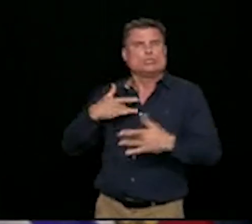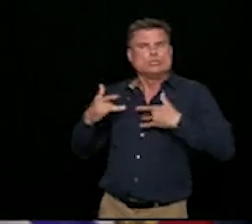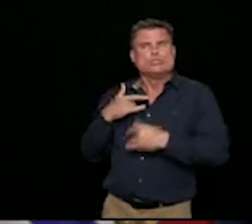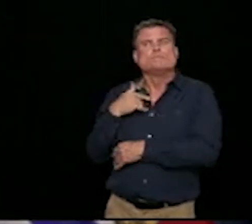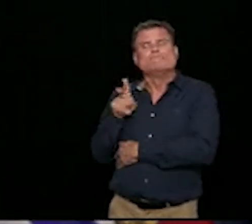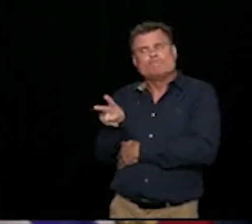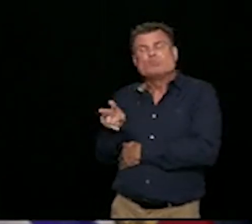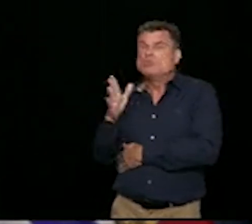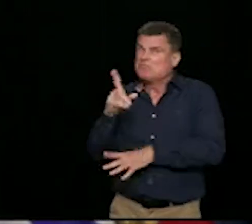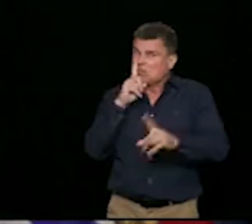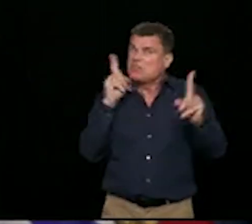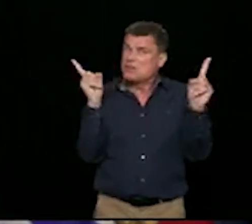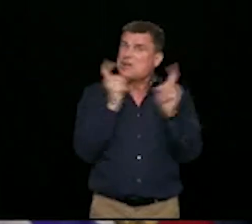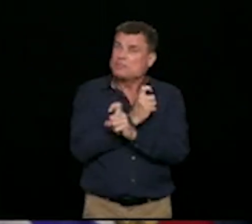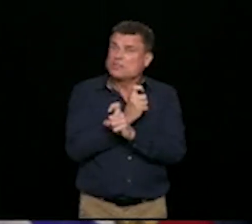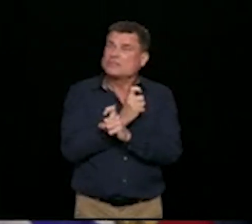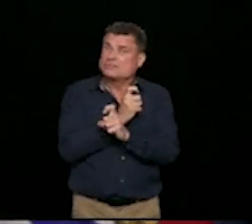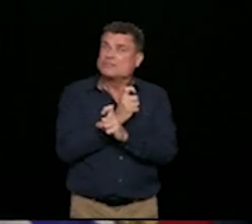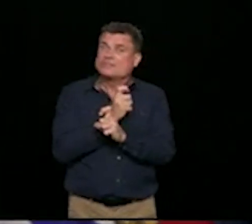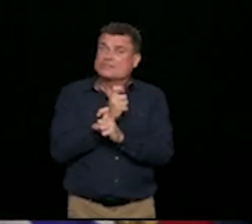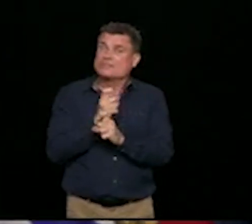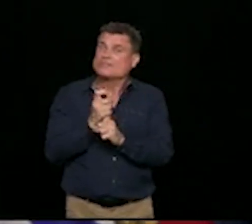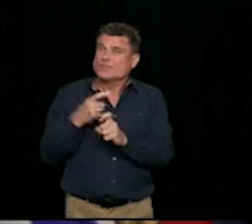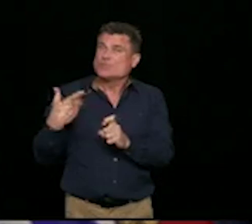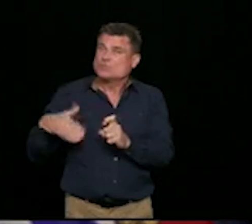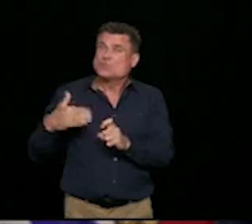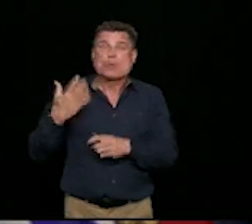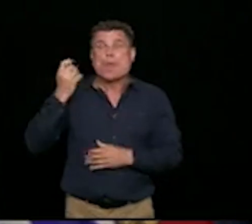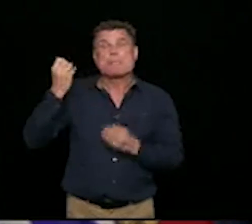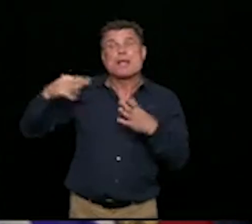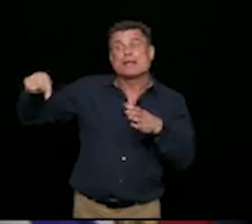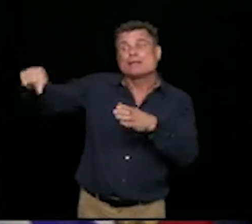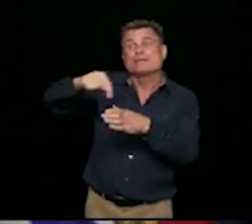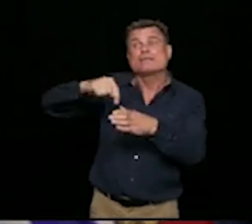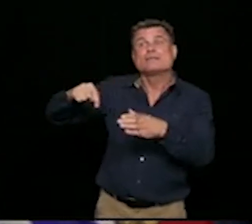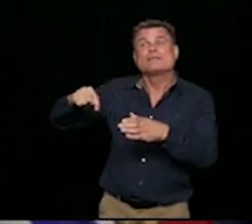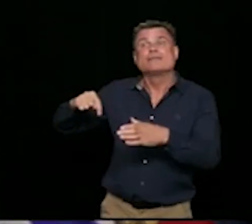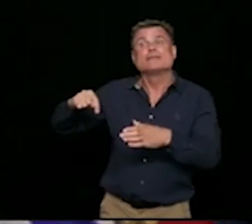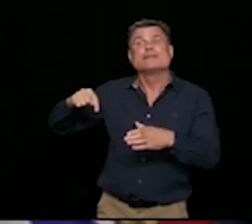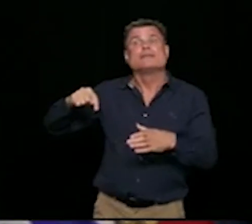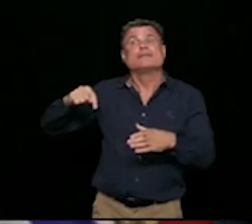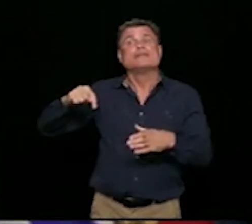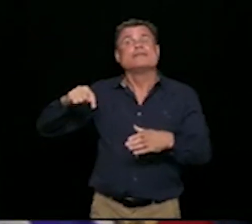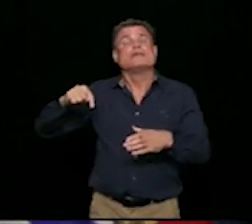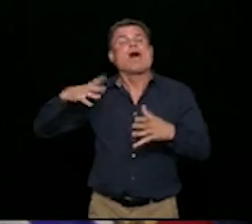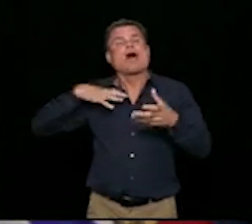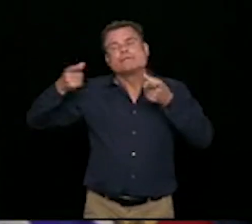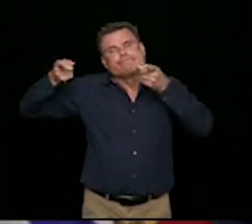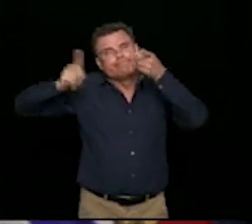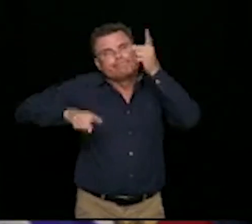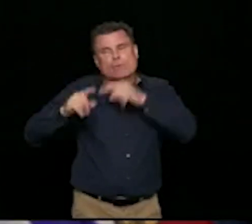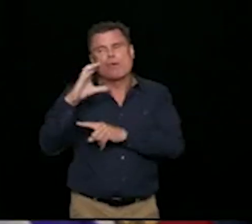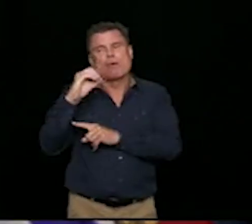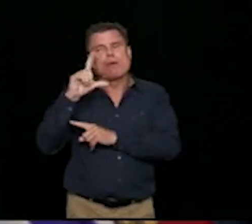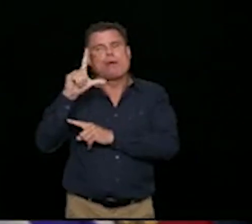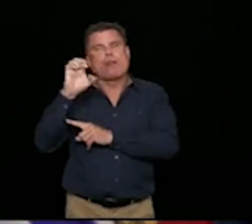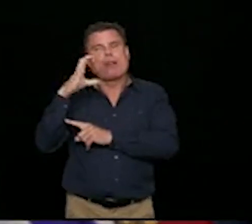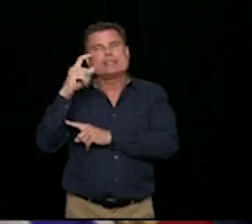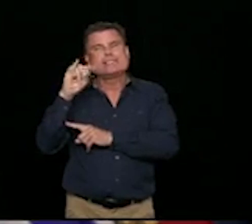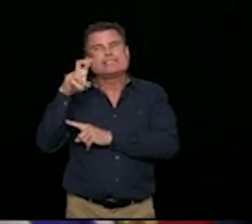their concerns. And I have, it's a complicated process actually, because many of them have collective agreements in